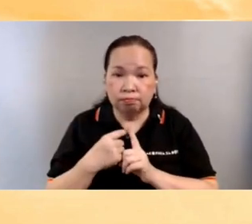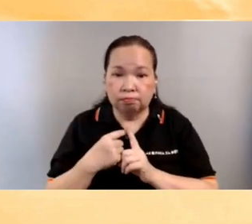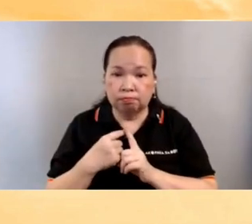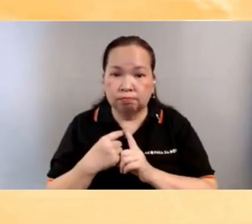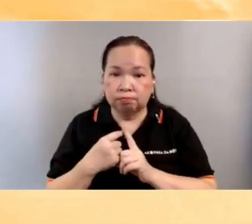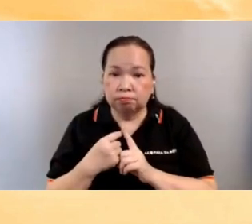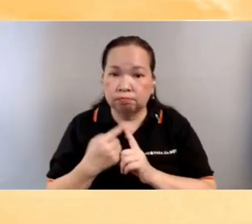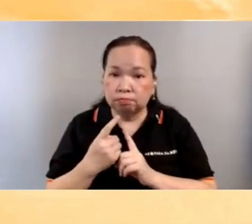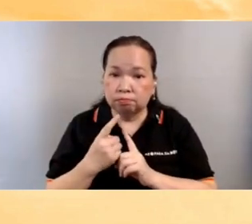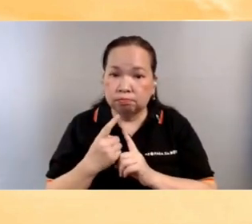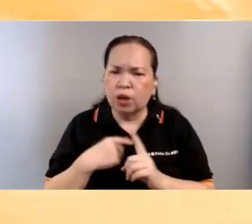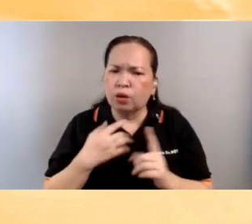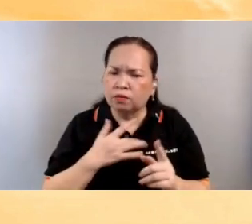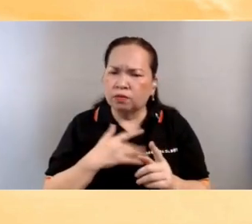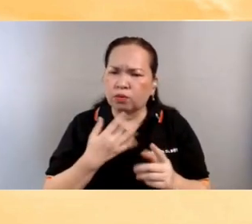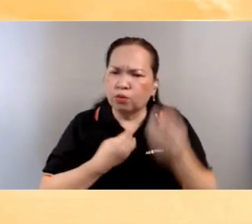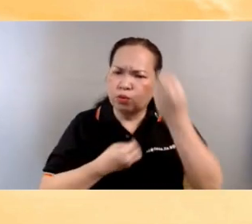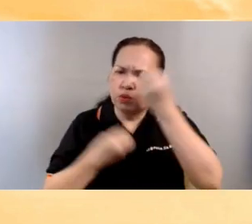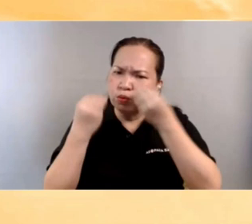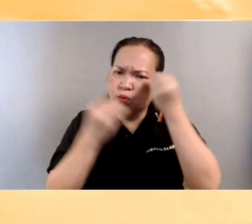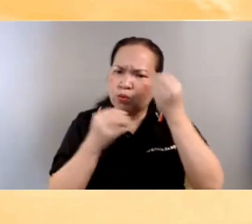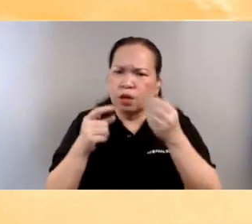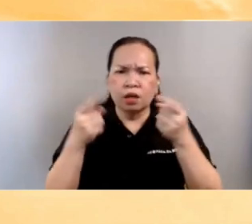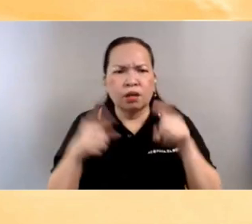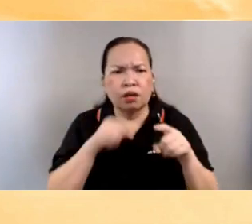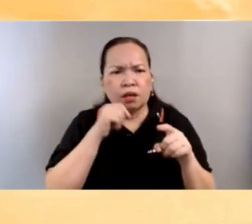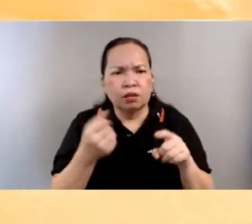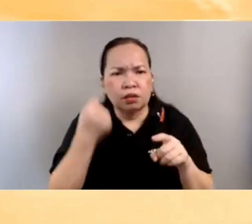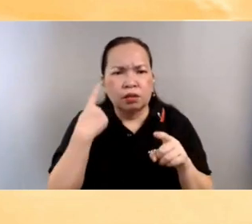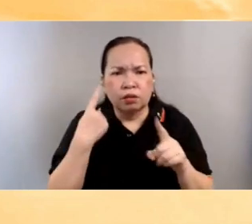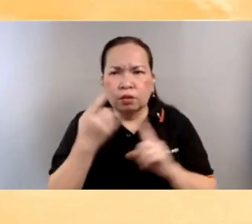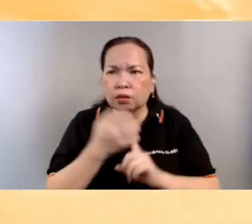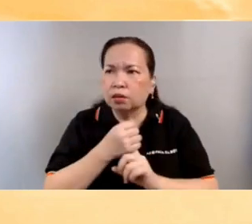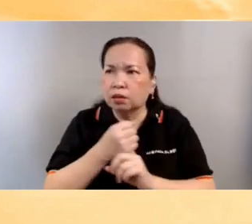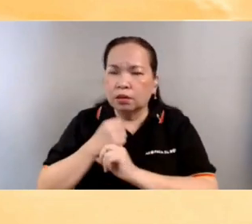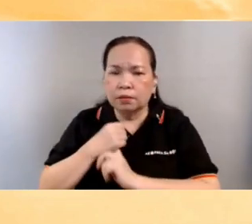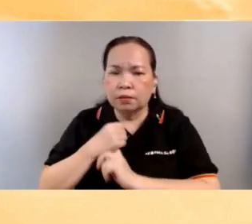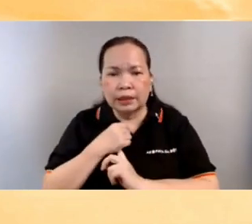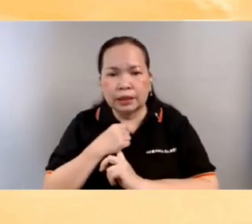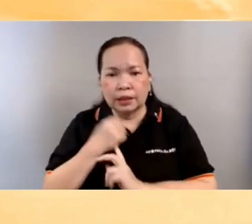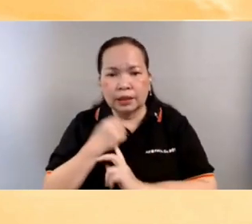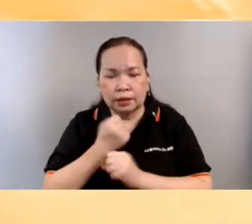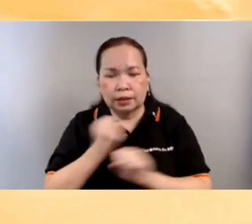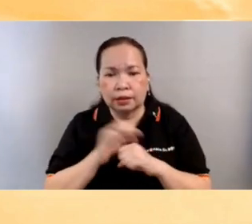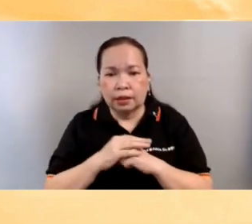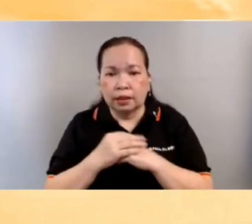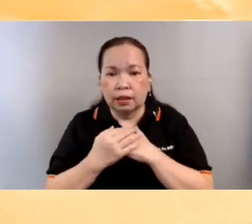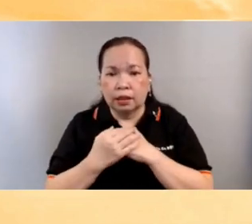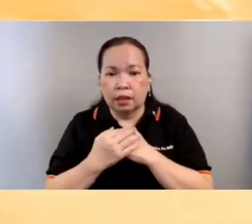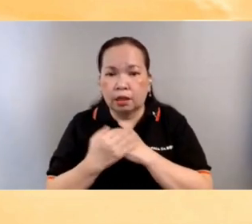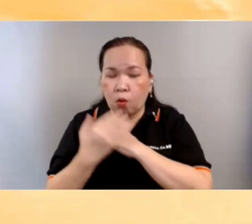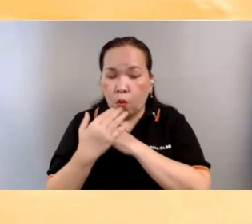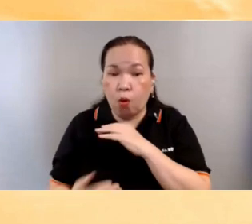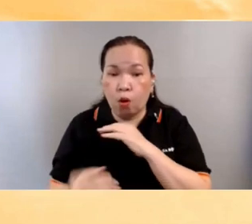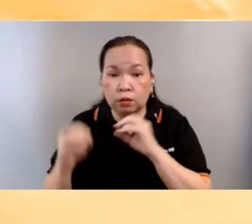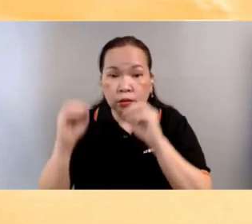I was confused about what was really happening during that time, and I was called by the teacher